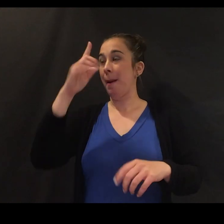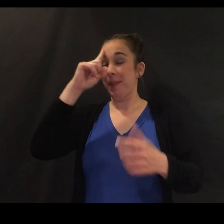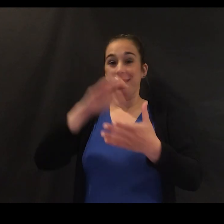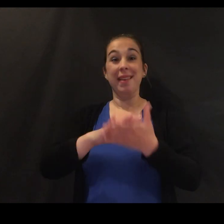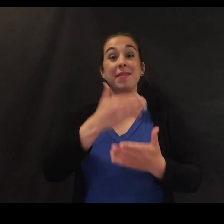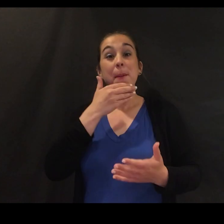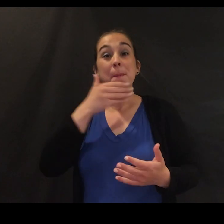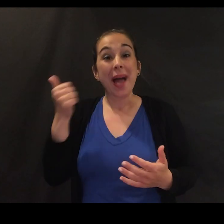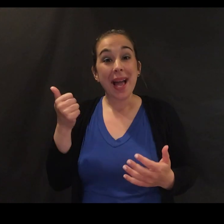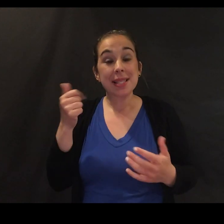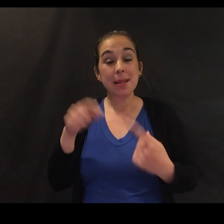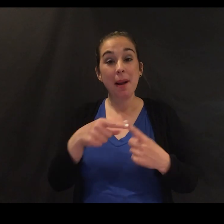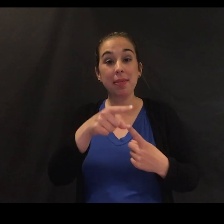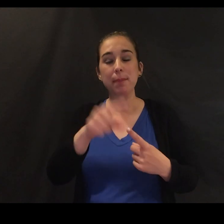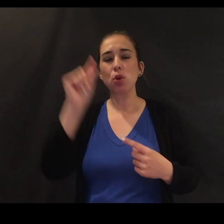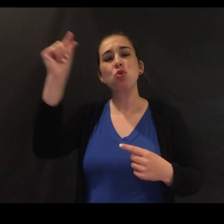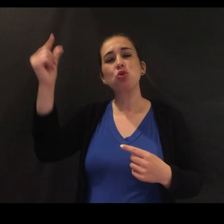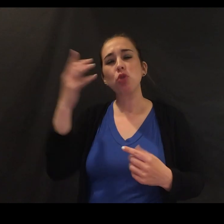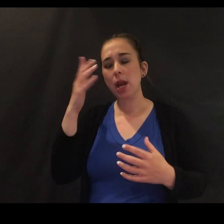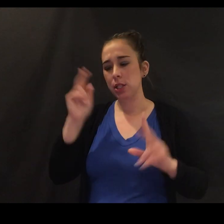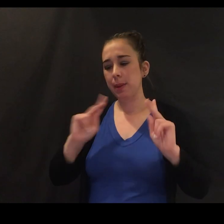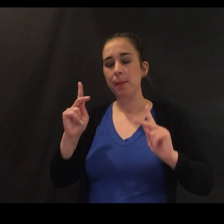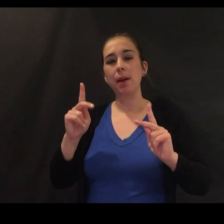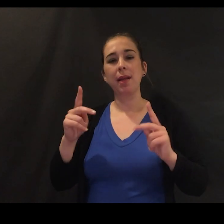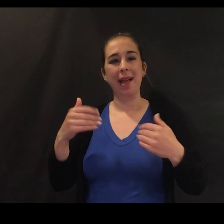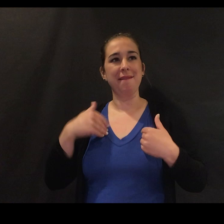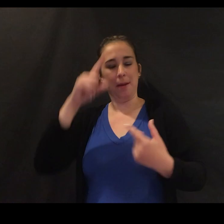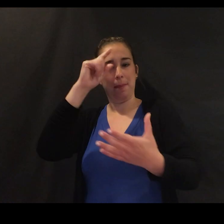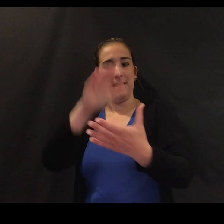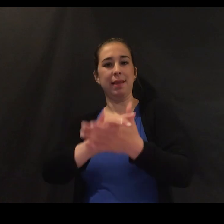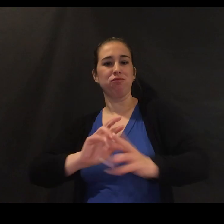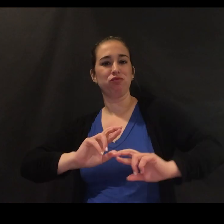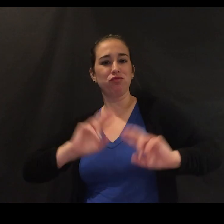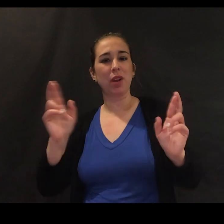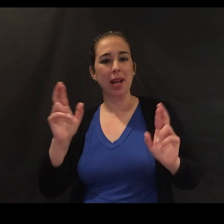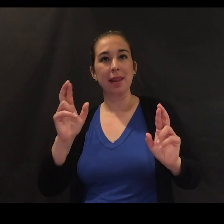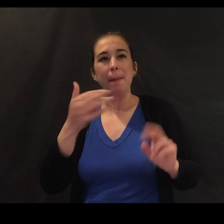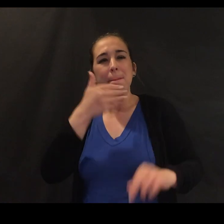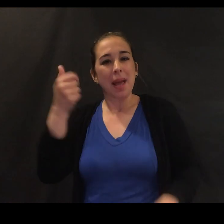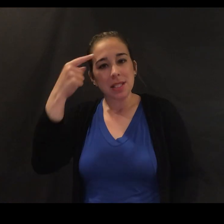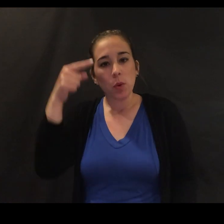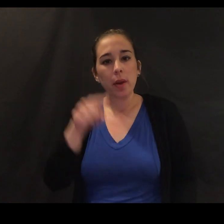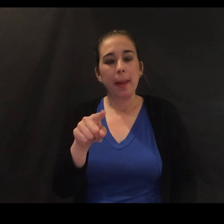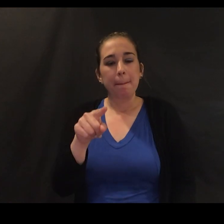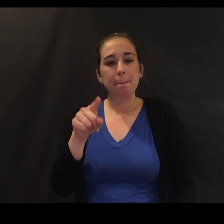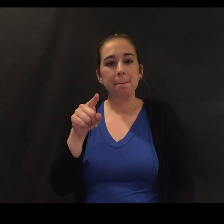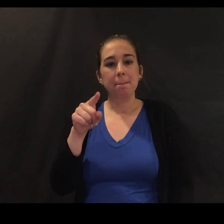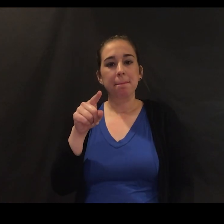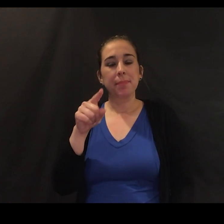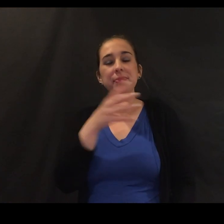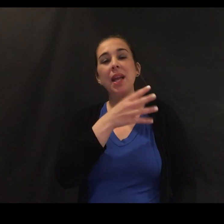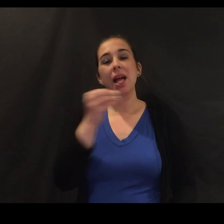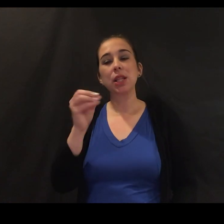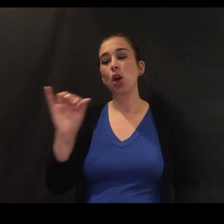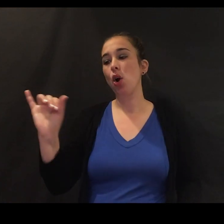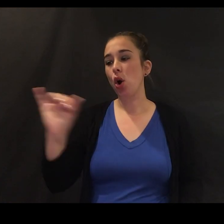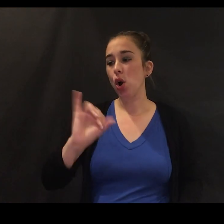people approach people with a belief in the best for them. And then they also do what else?